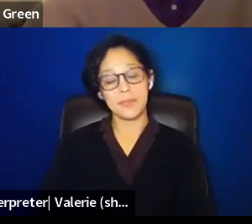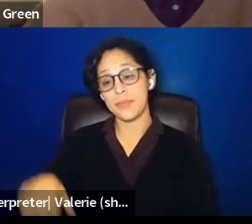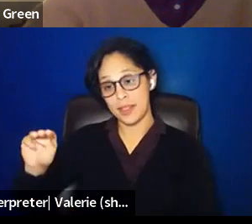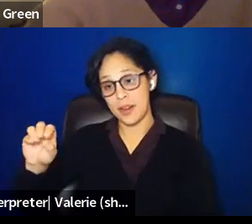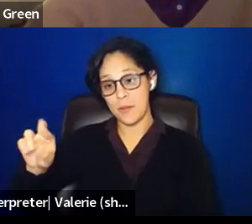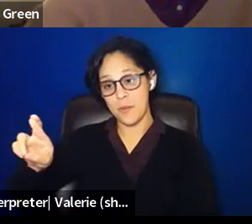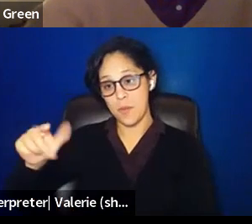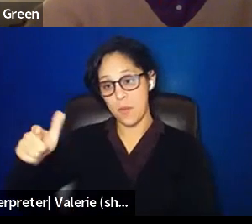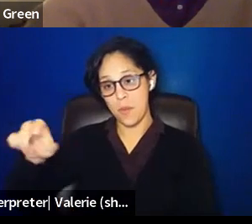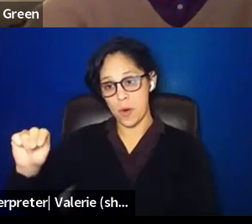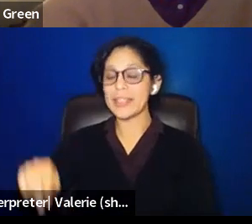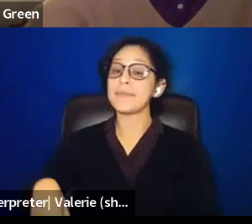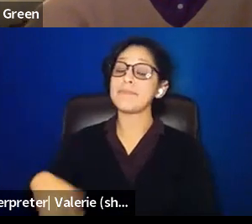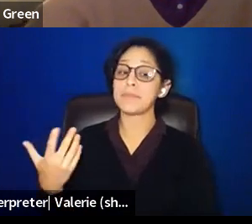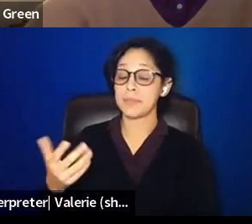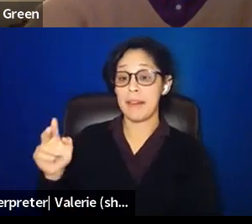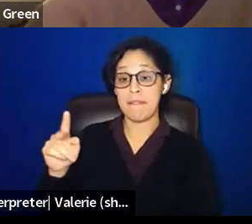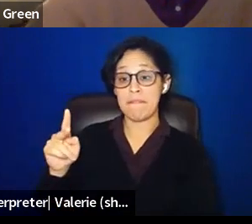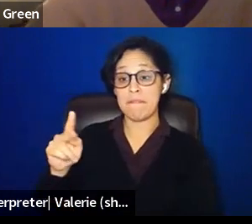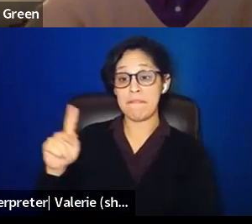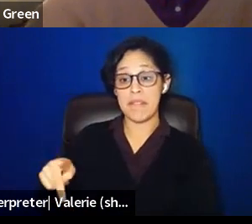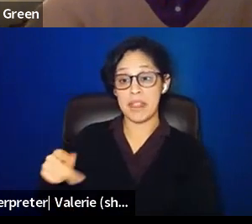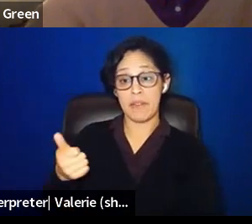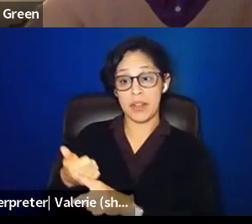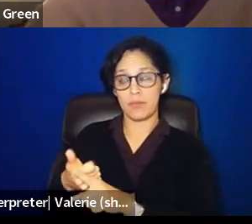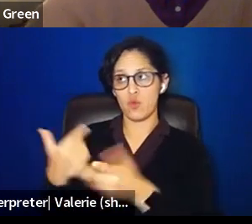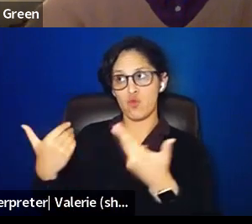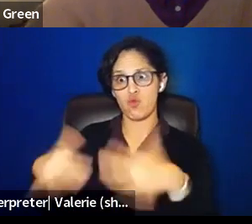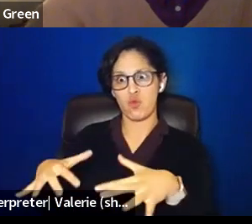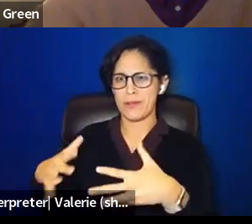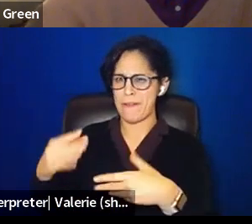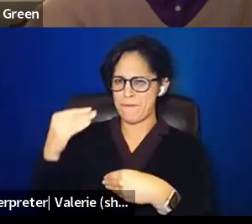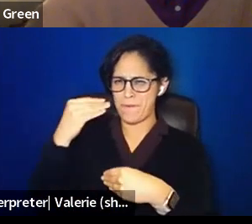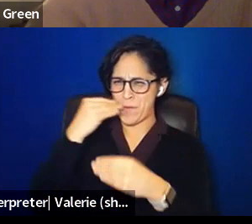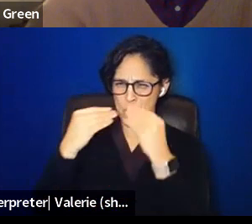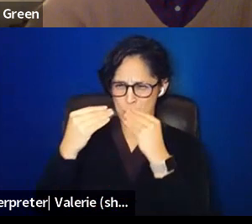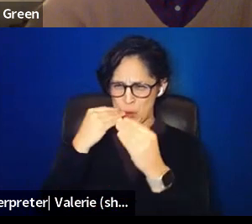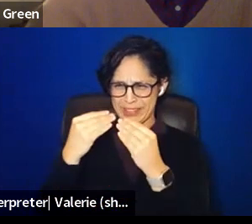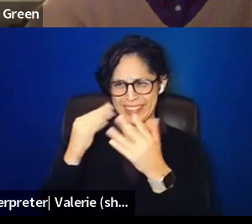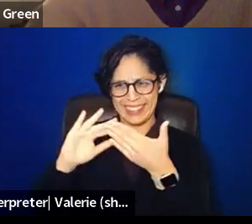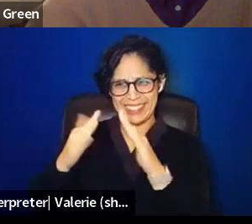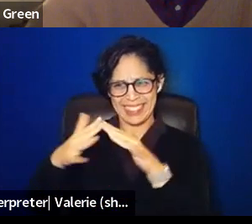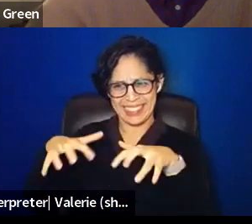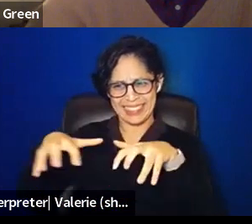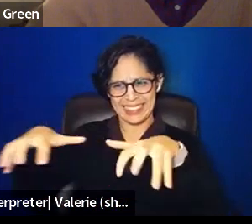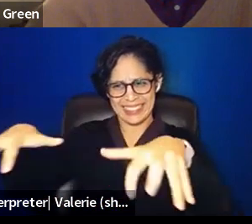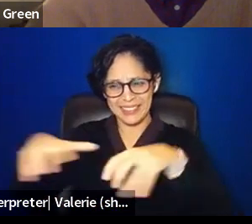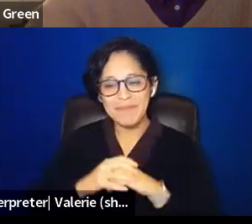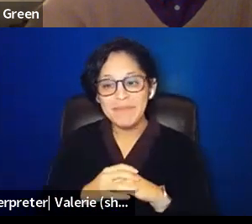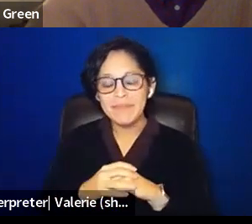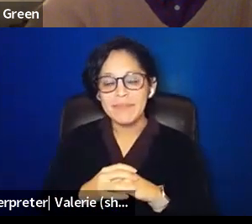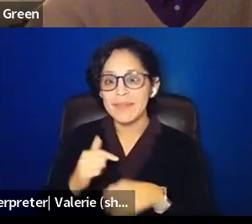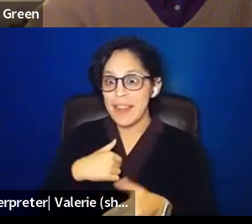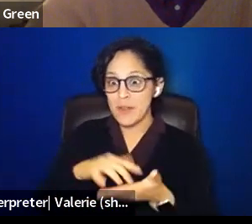Philly is a foodie city, and I've learned that some of my